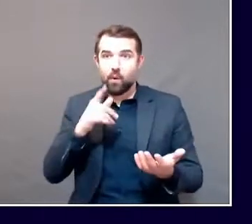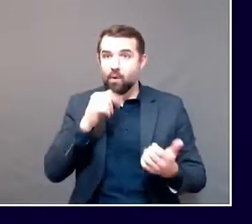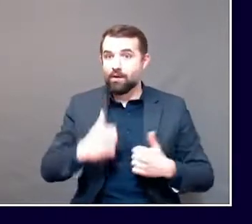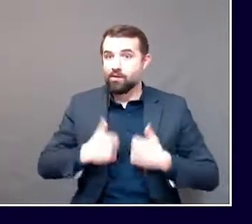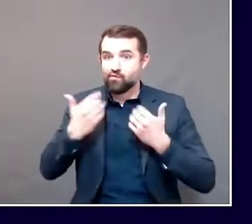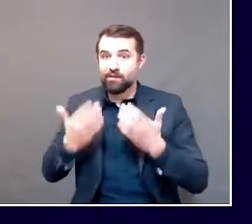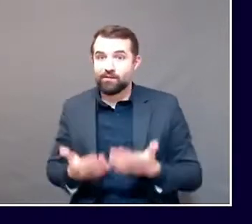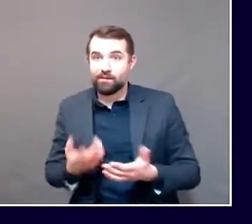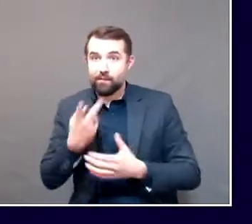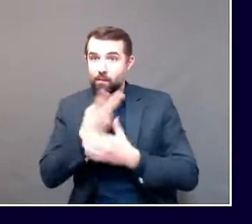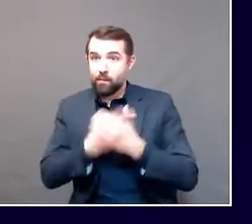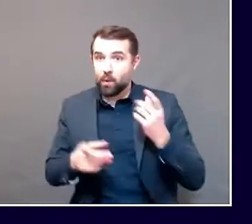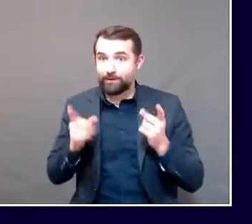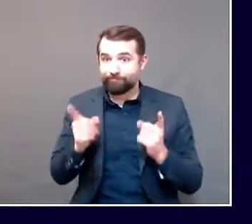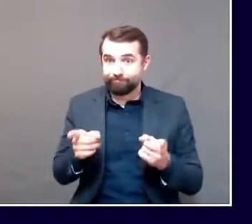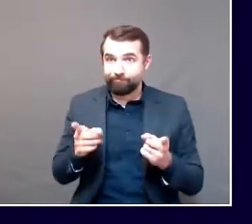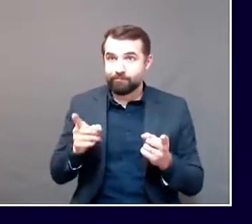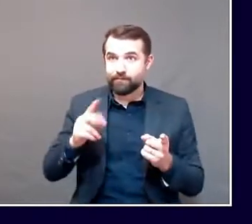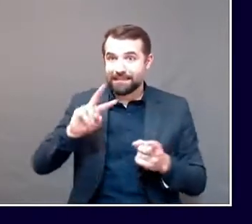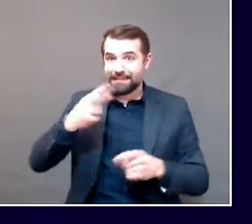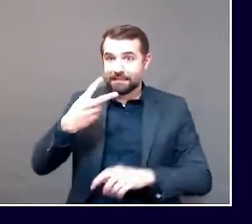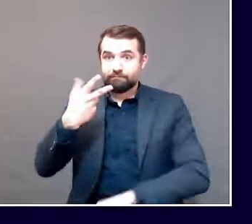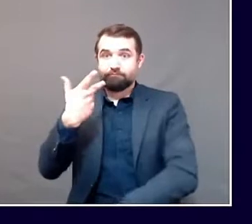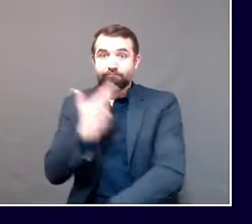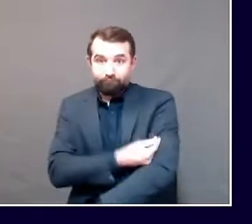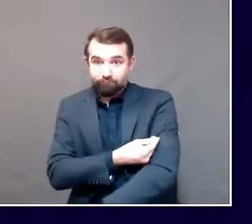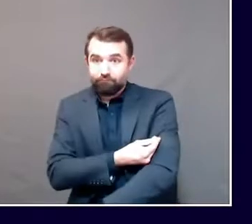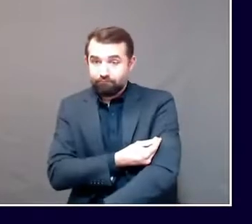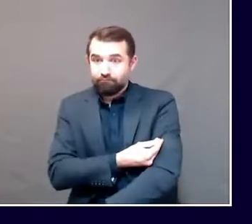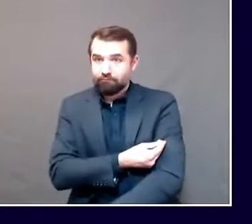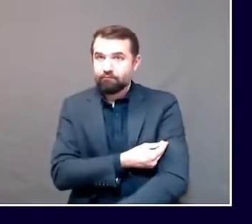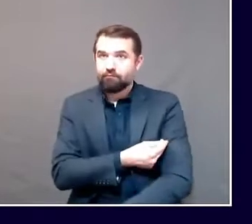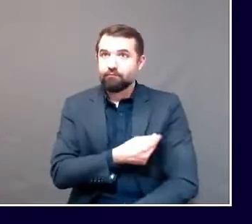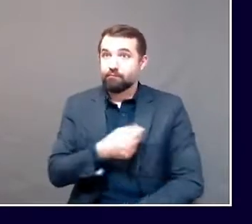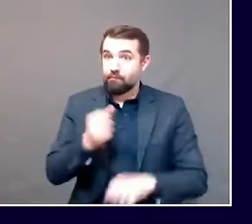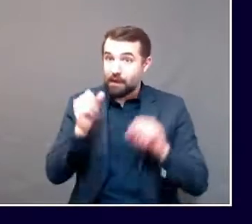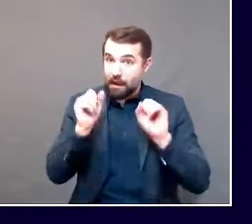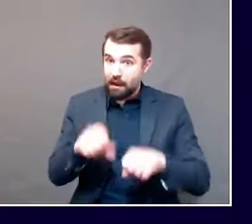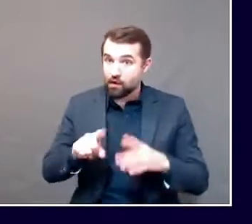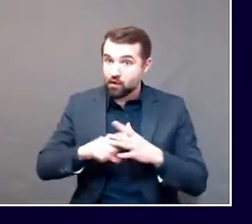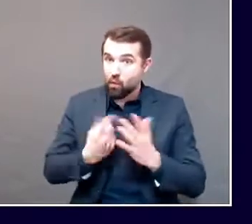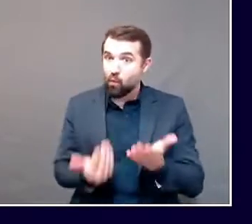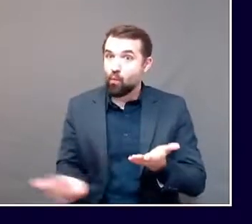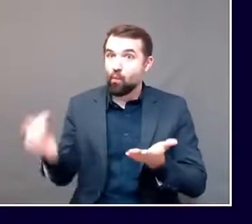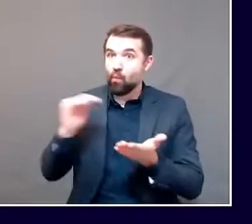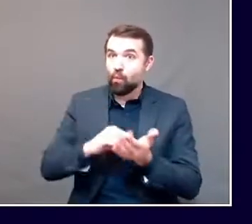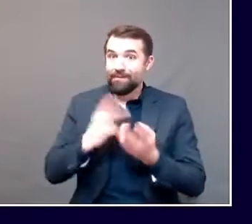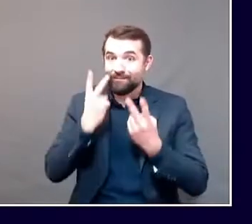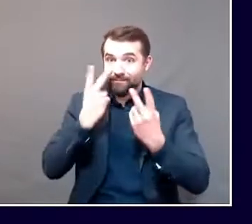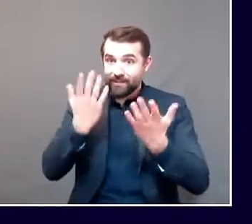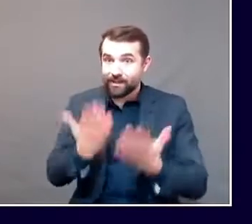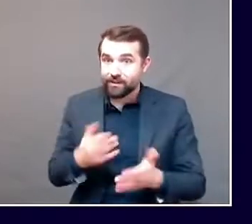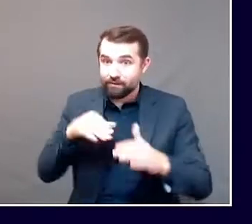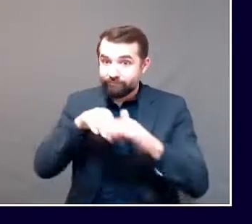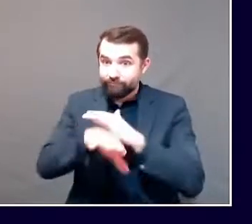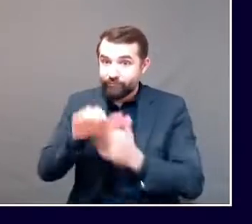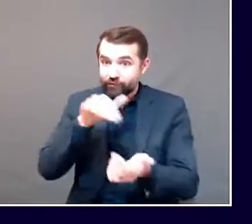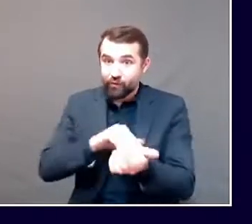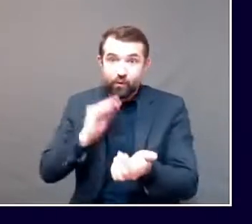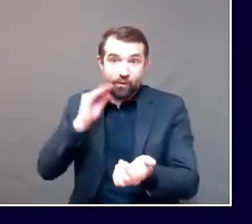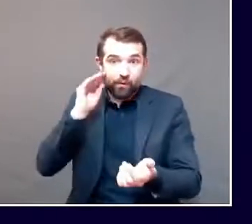of the vaccine, will the visitation policies change at that point? A good question. It's